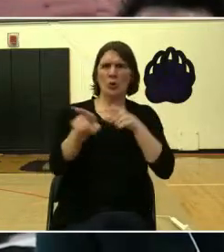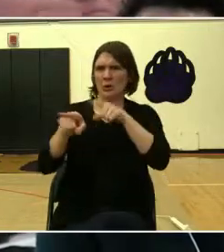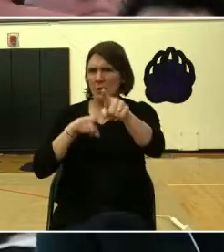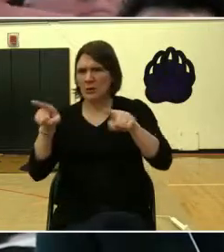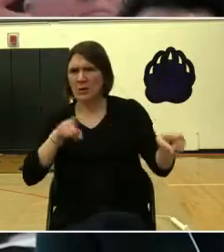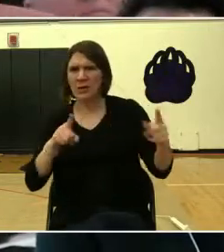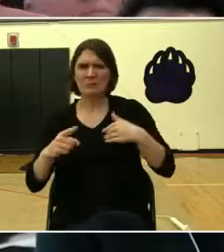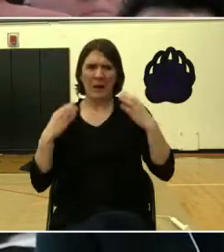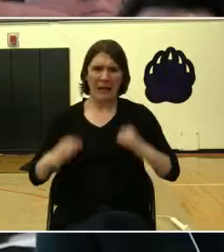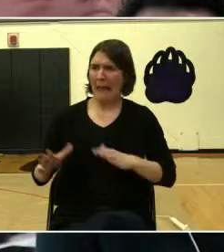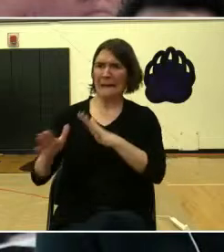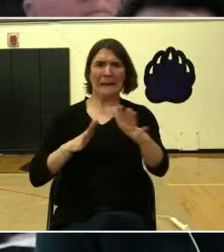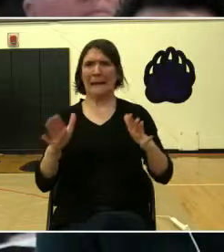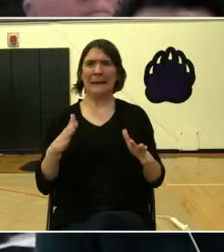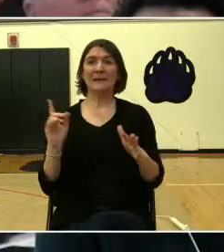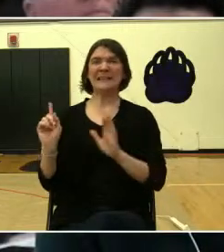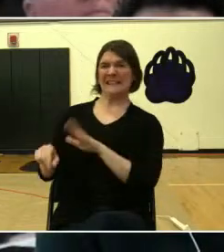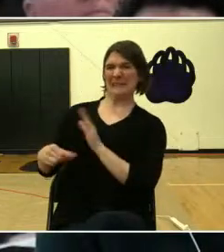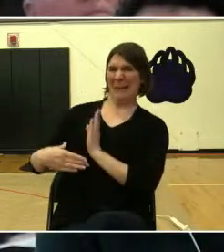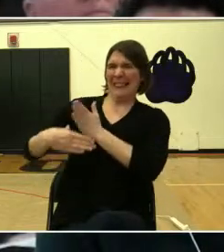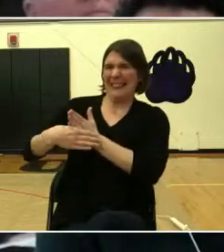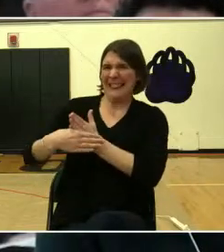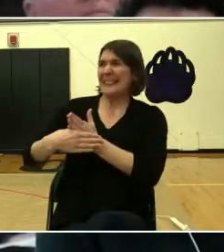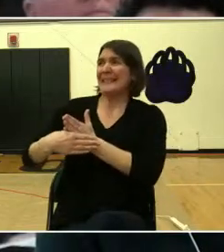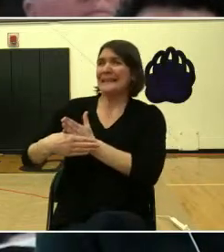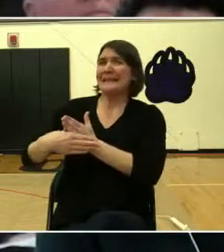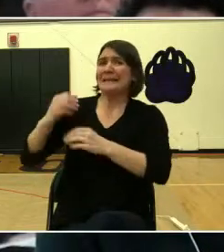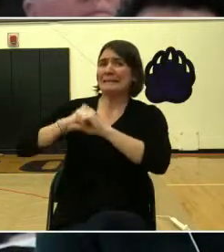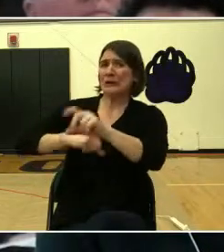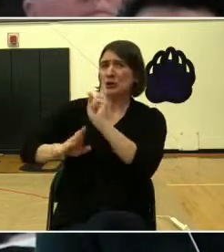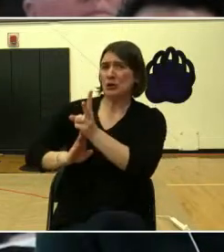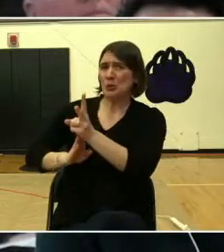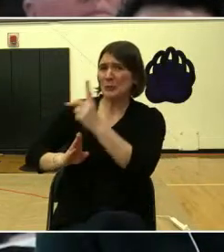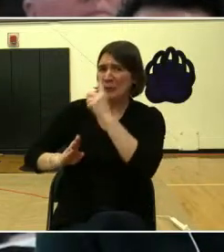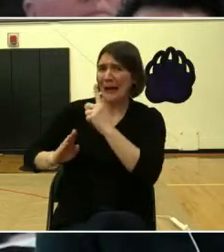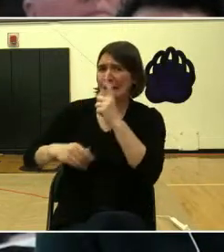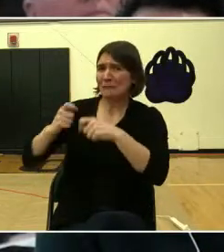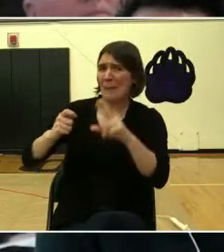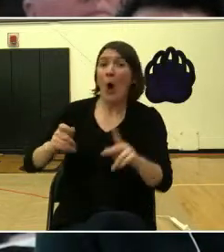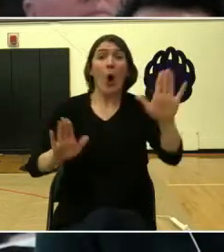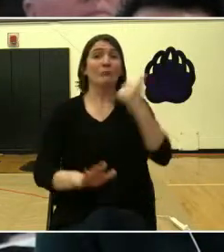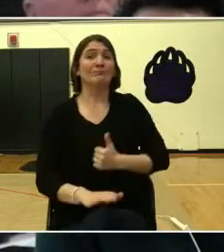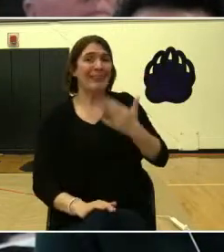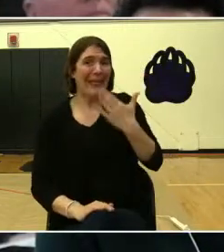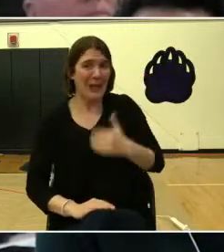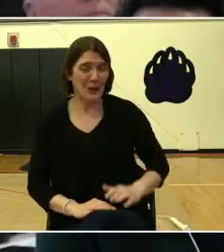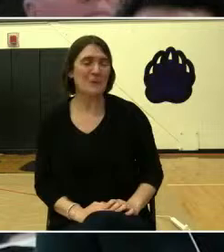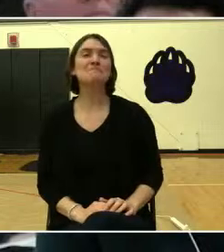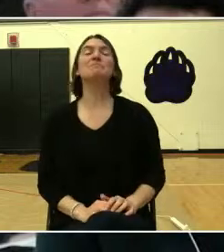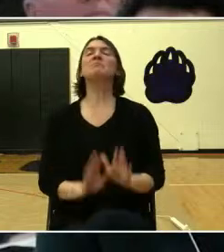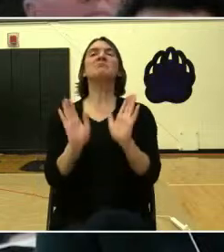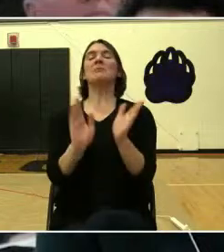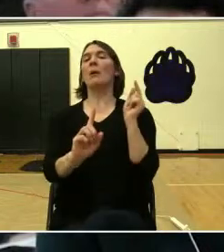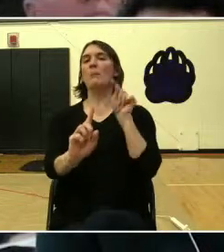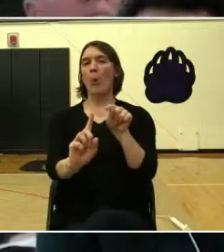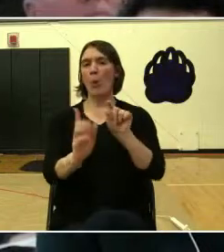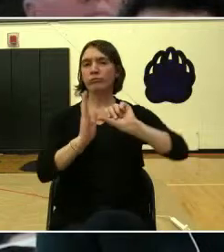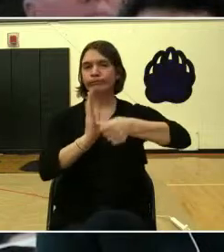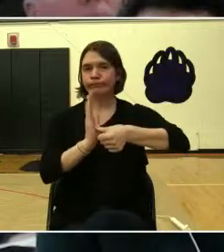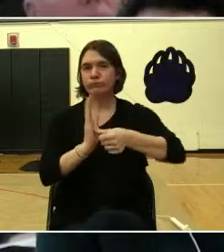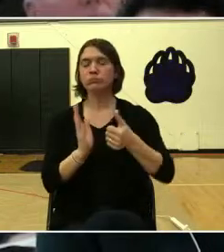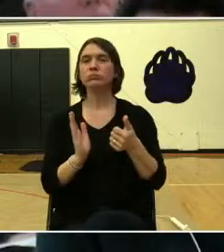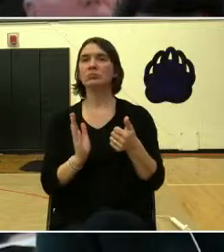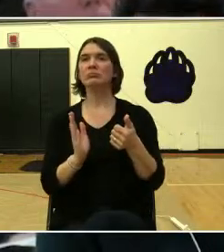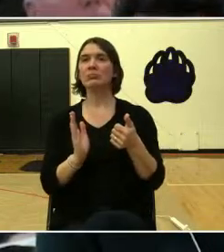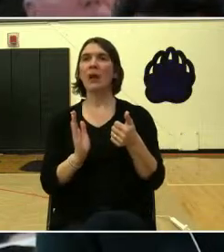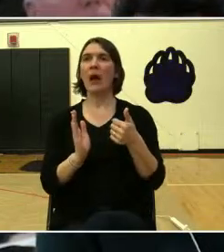had said what to them and these are like your comments have exceeded 2 minutes if you could please wrap up so I I just would like to say that